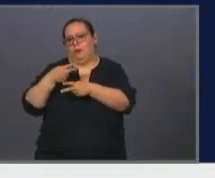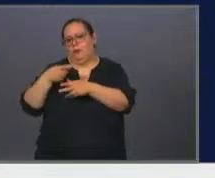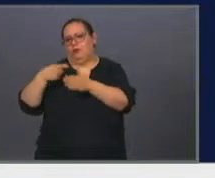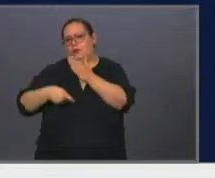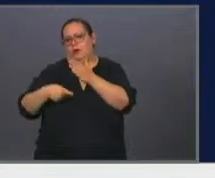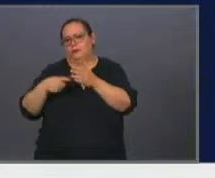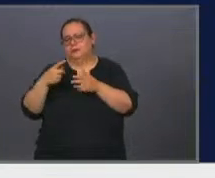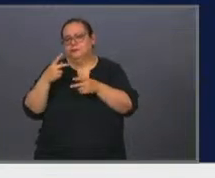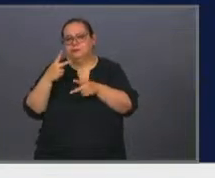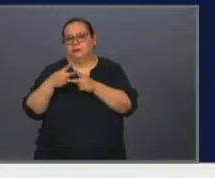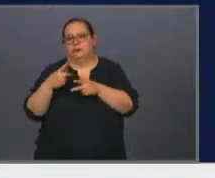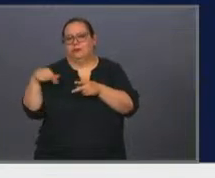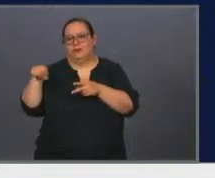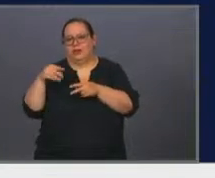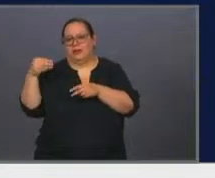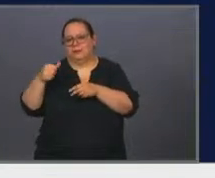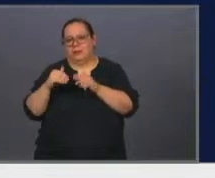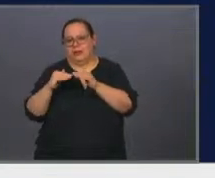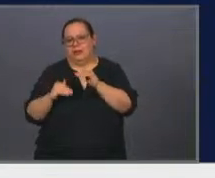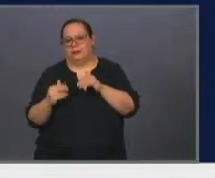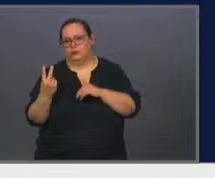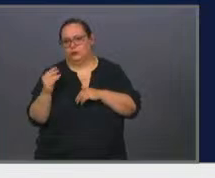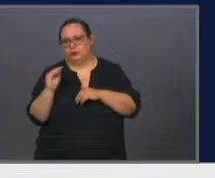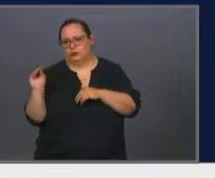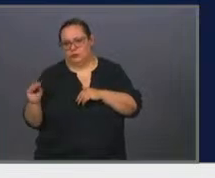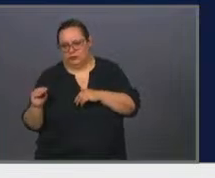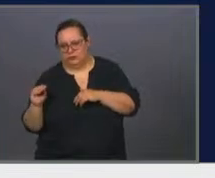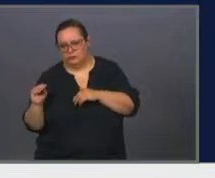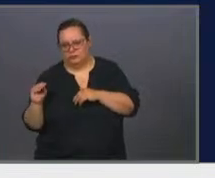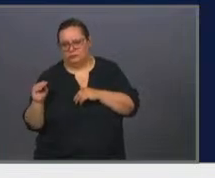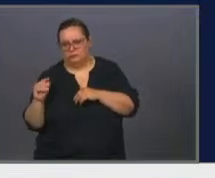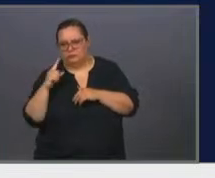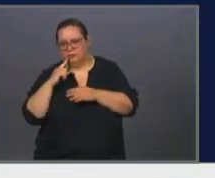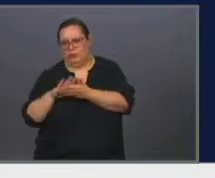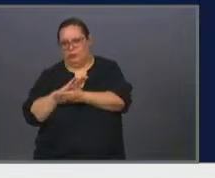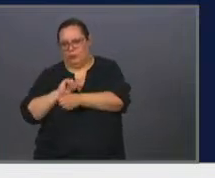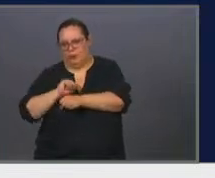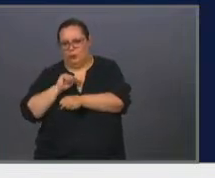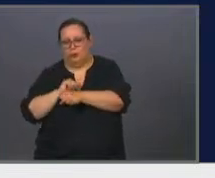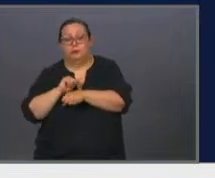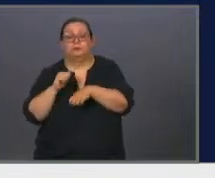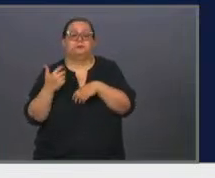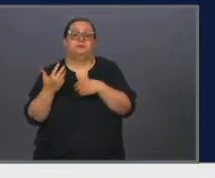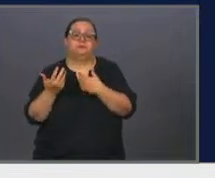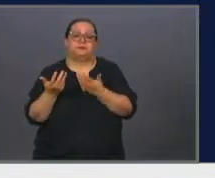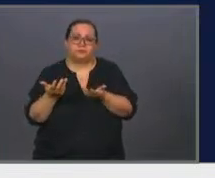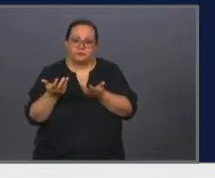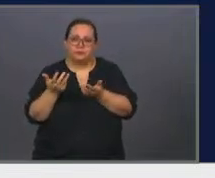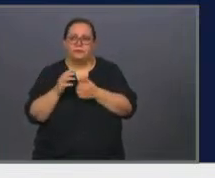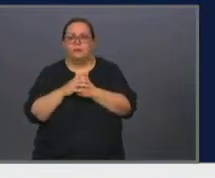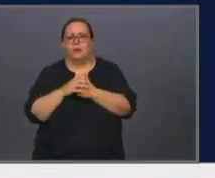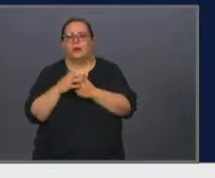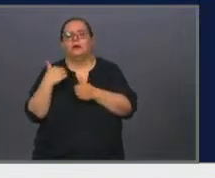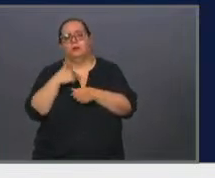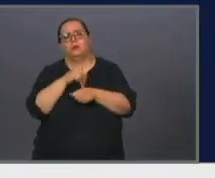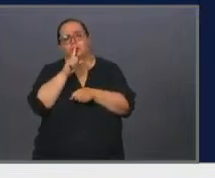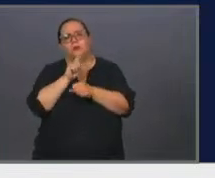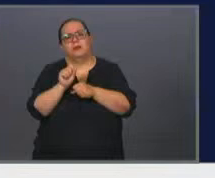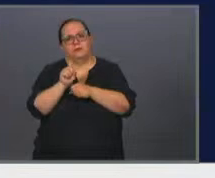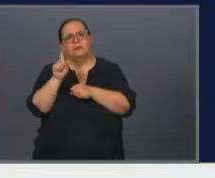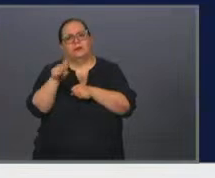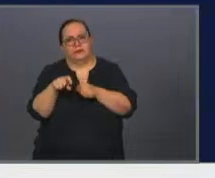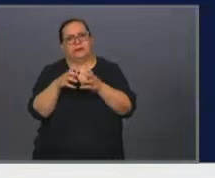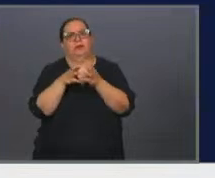spend less than 2% on paperwork. So we definitely need a lot